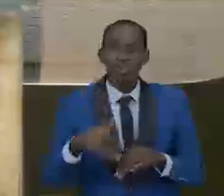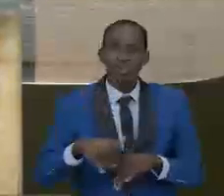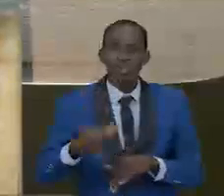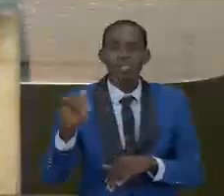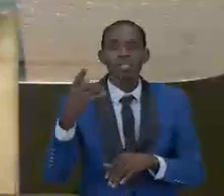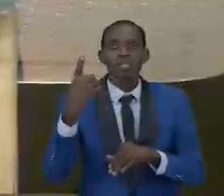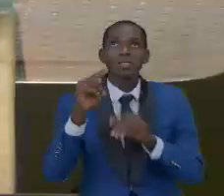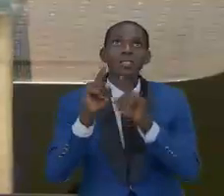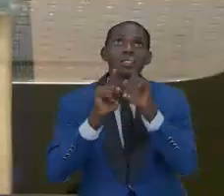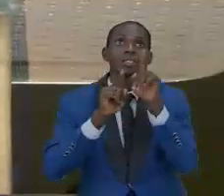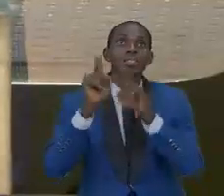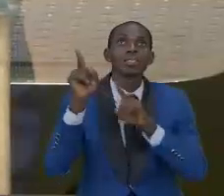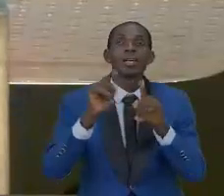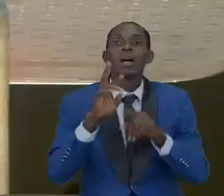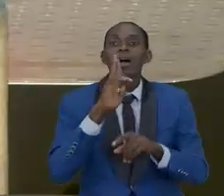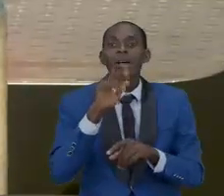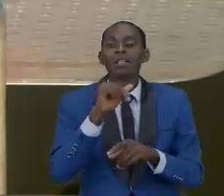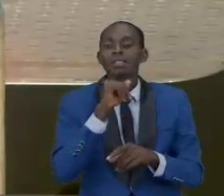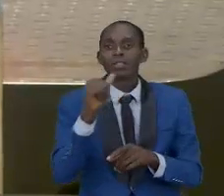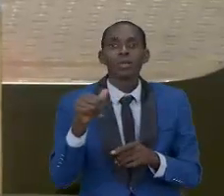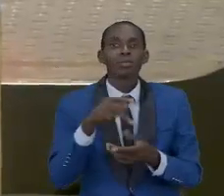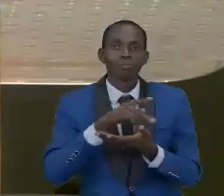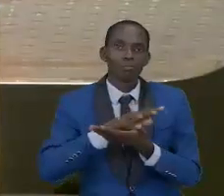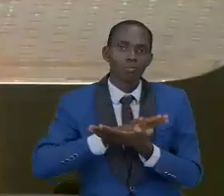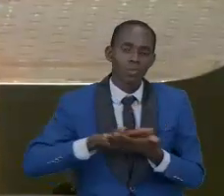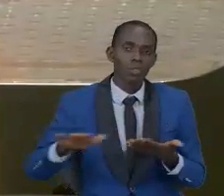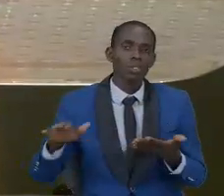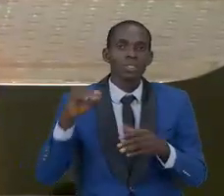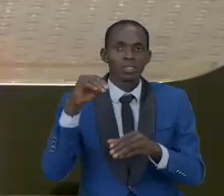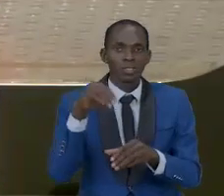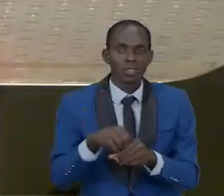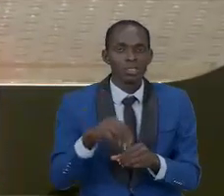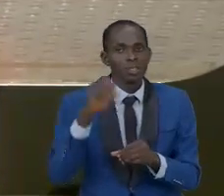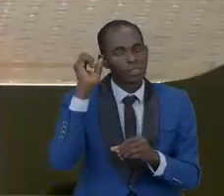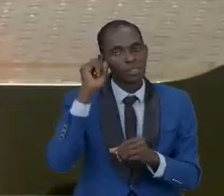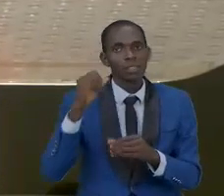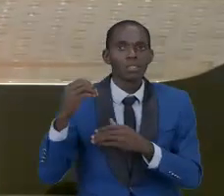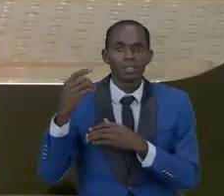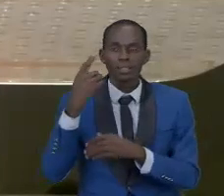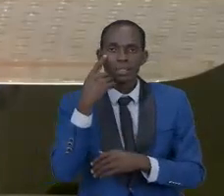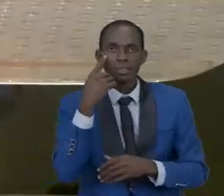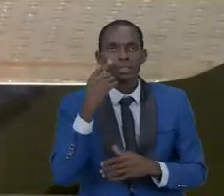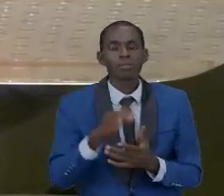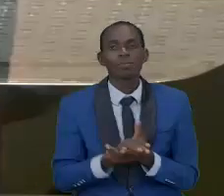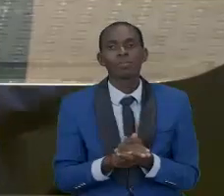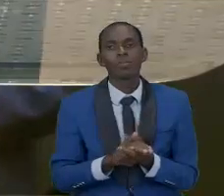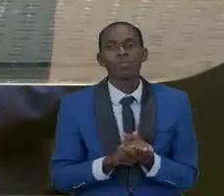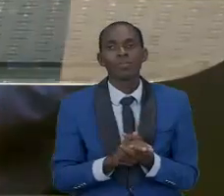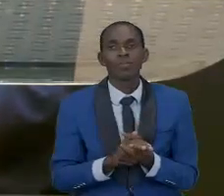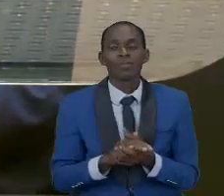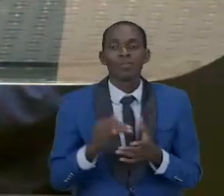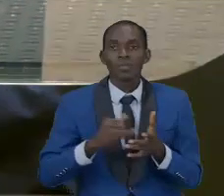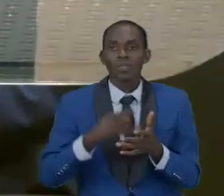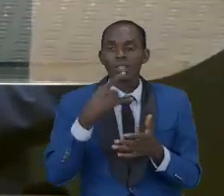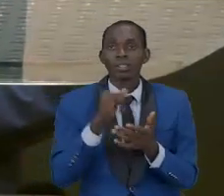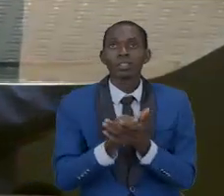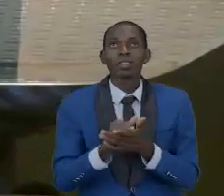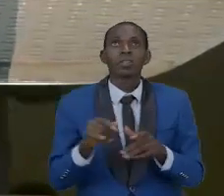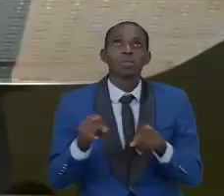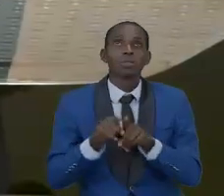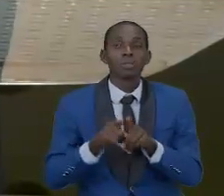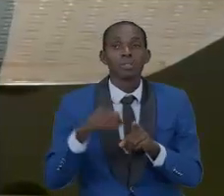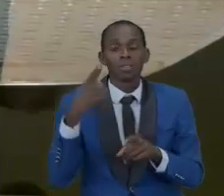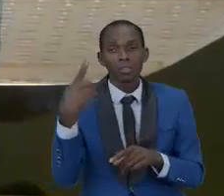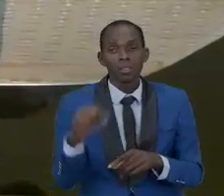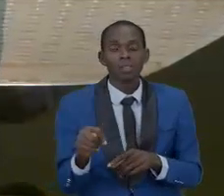the stars are not pure in his sight it says even the Stars